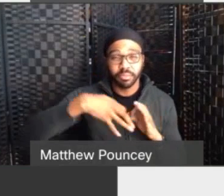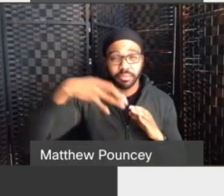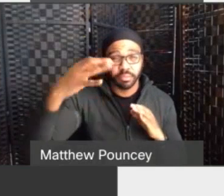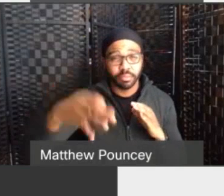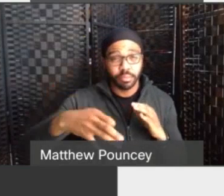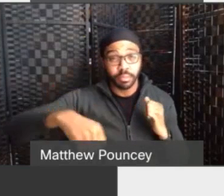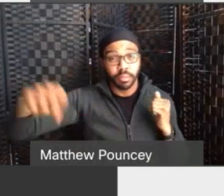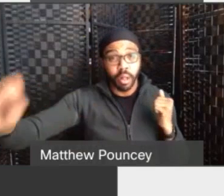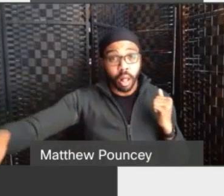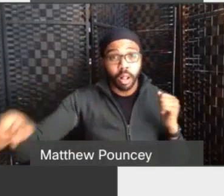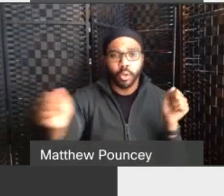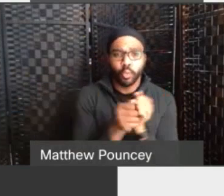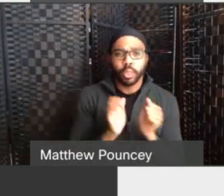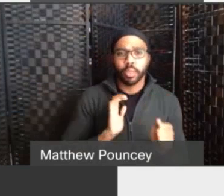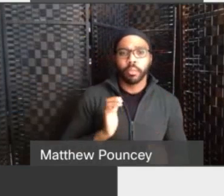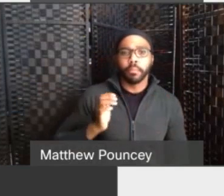benefits unit.